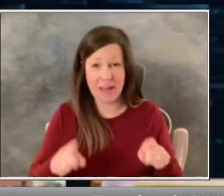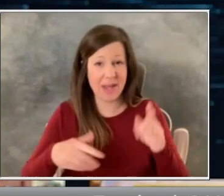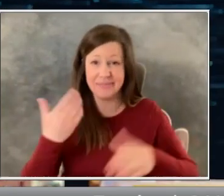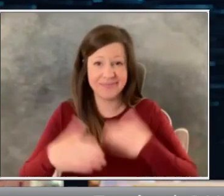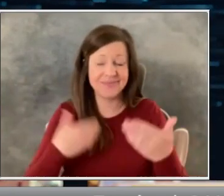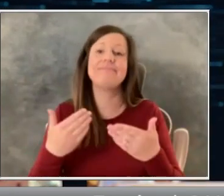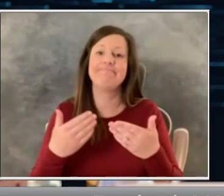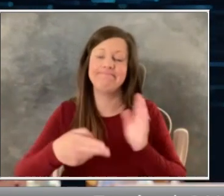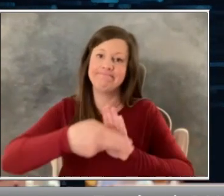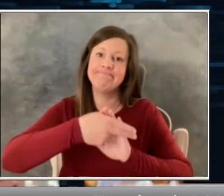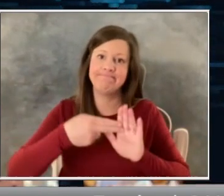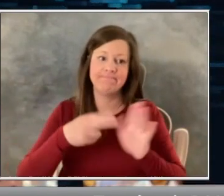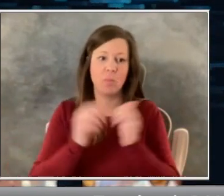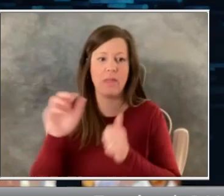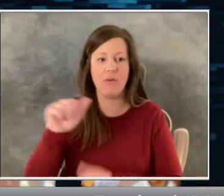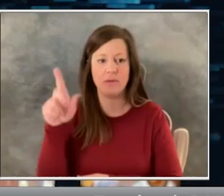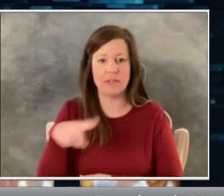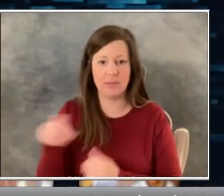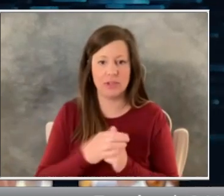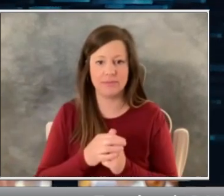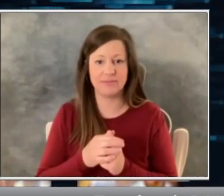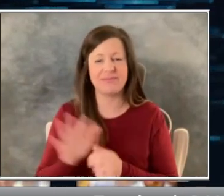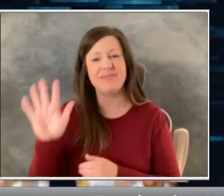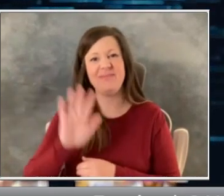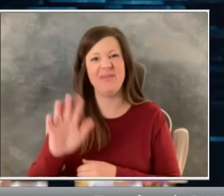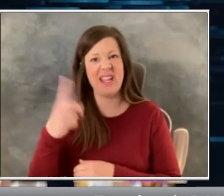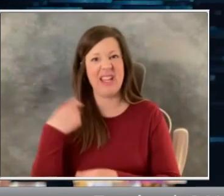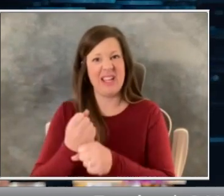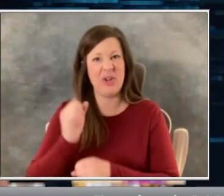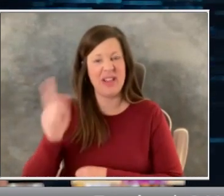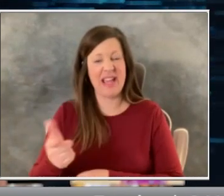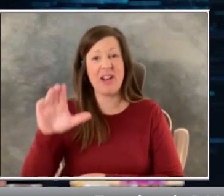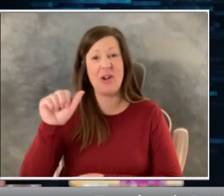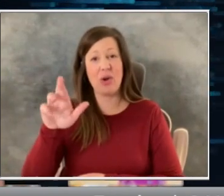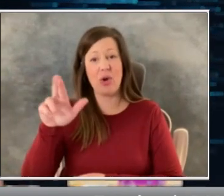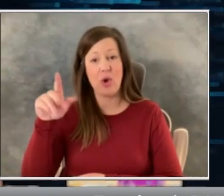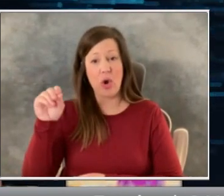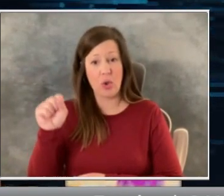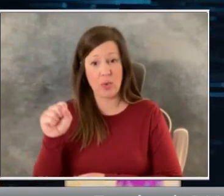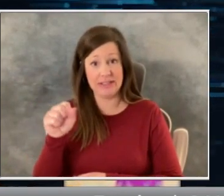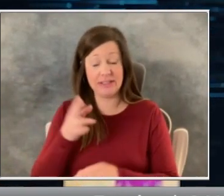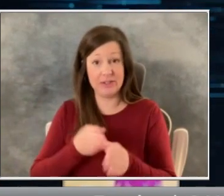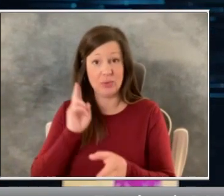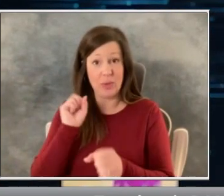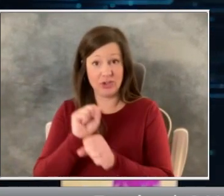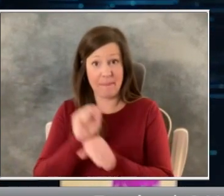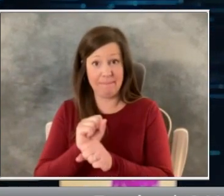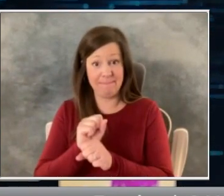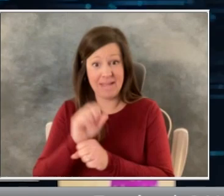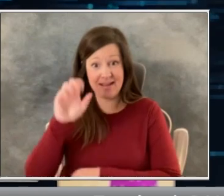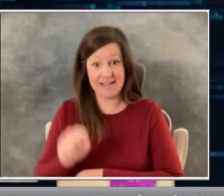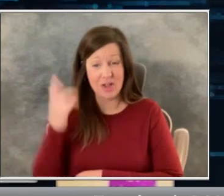disease. And roughly a year later, Carlos quit his job in Southern California to move back to his childhood home in